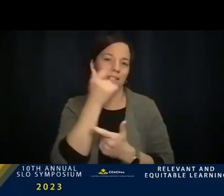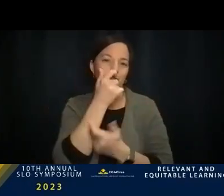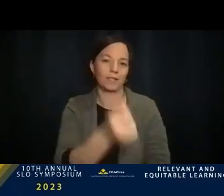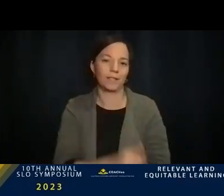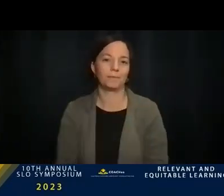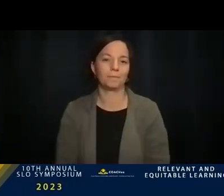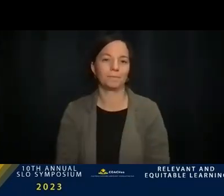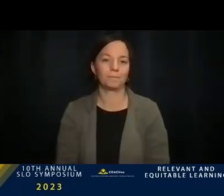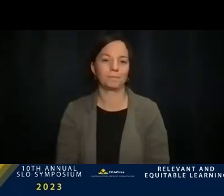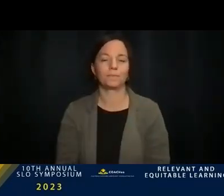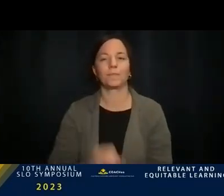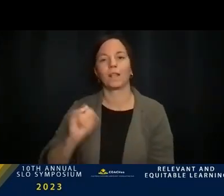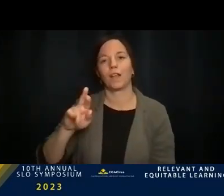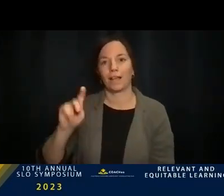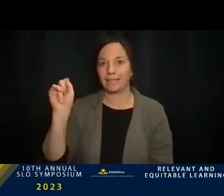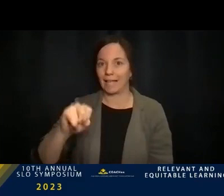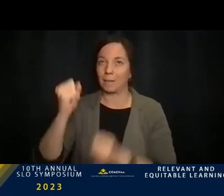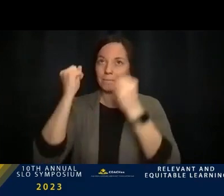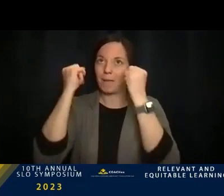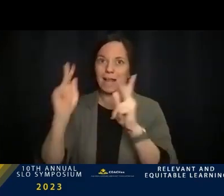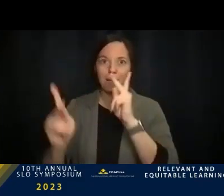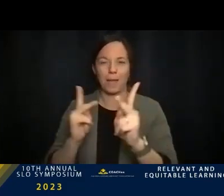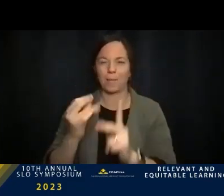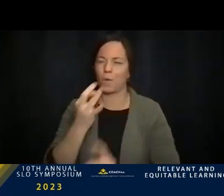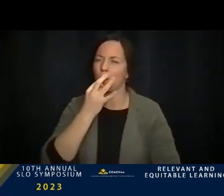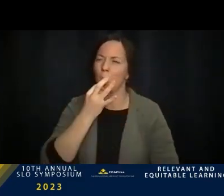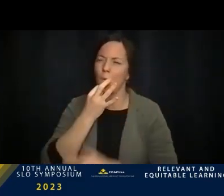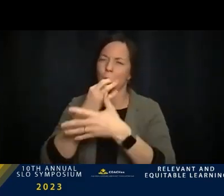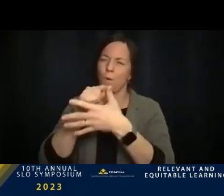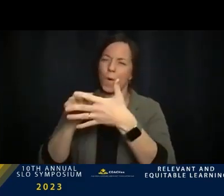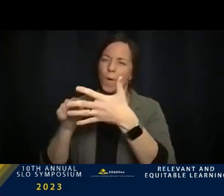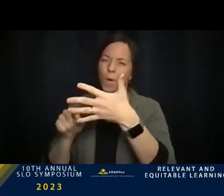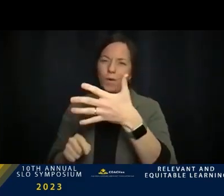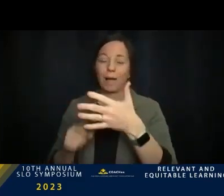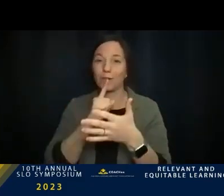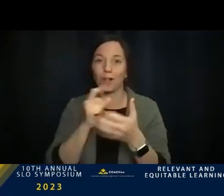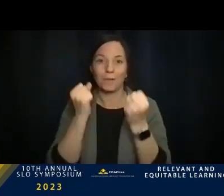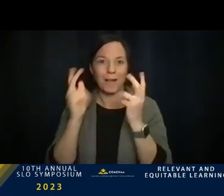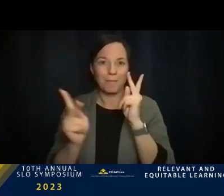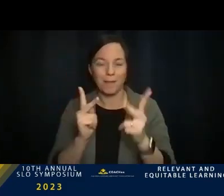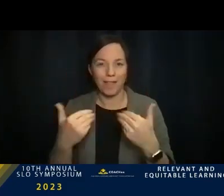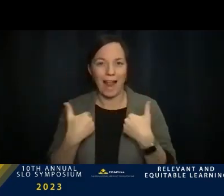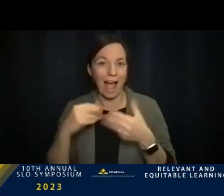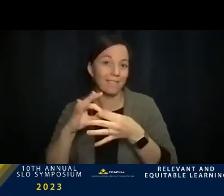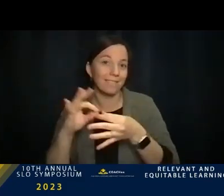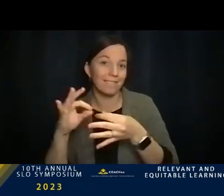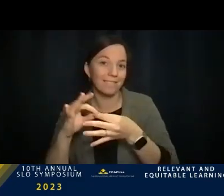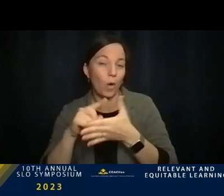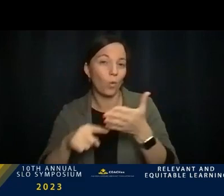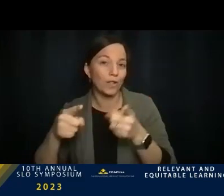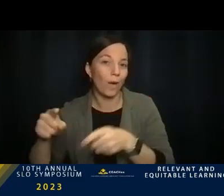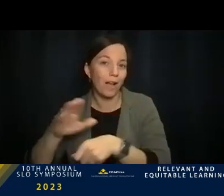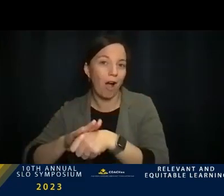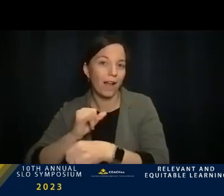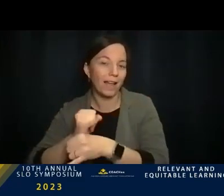Absolutely. We have a lot of expertise going around. So I'm sure there's a lot of people with a lot to say on what's going on in our campuses. And as